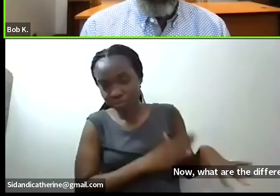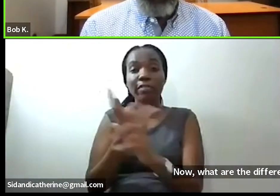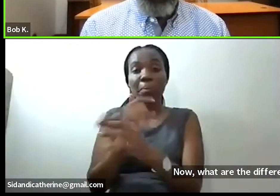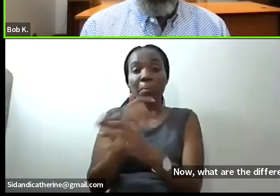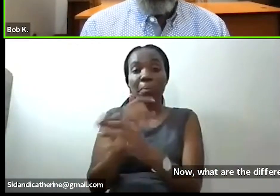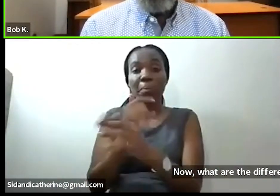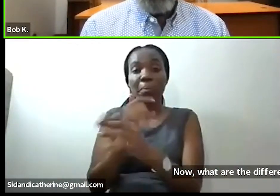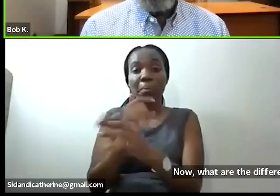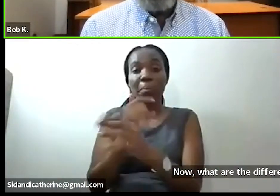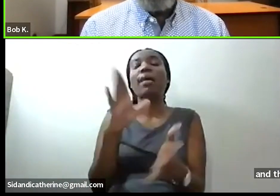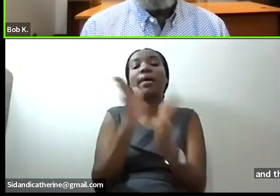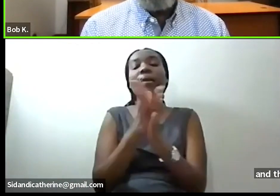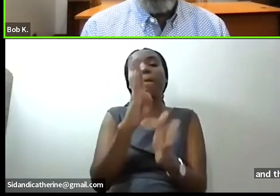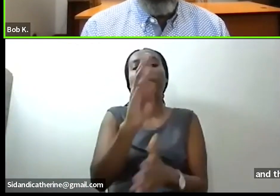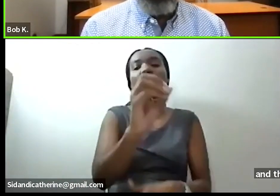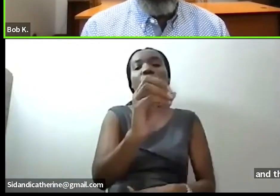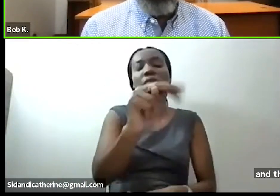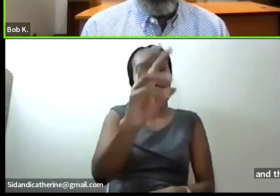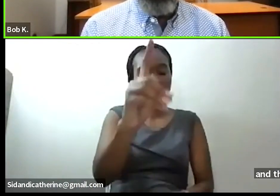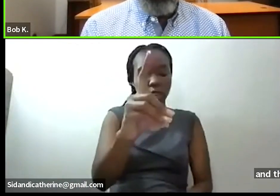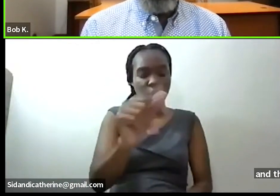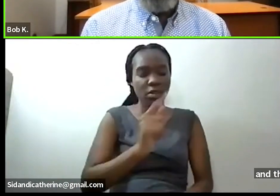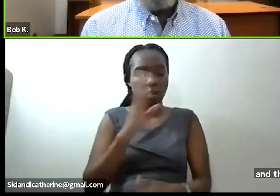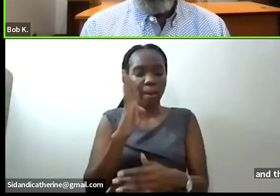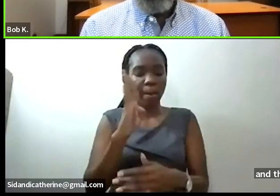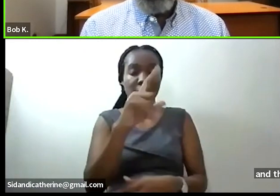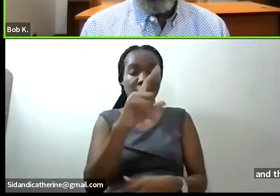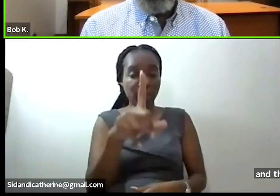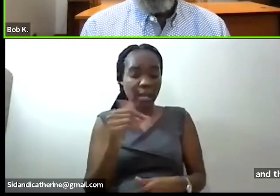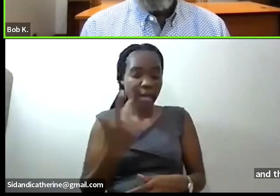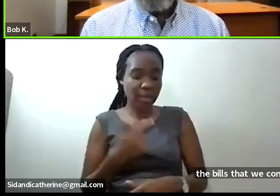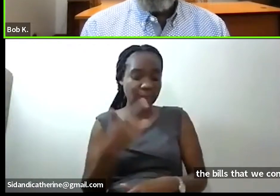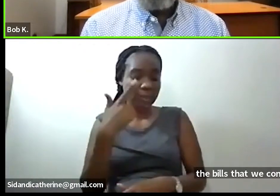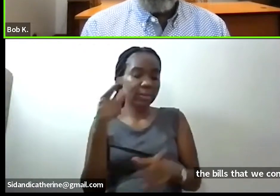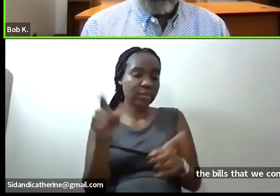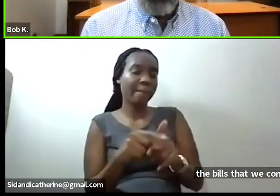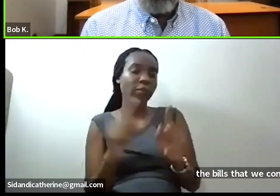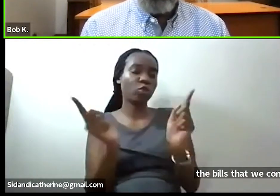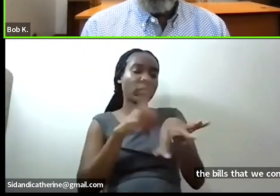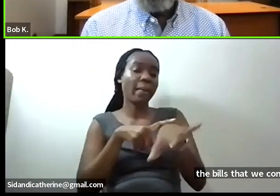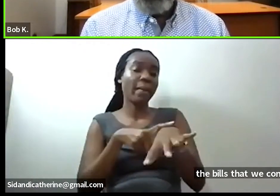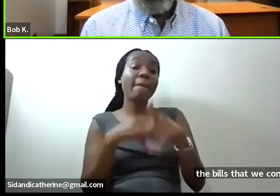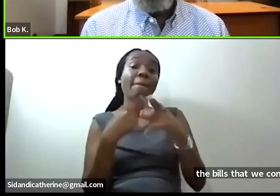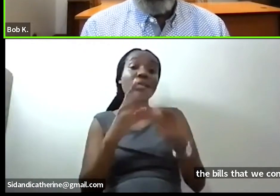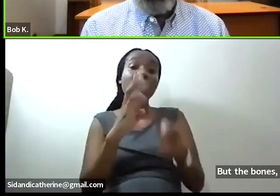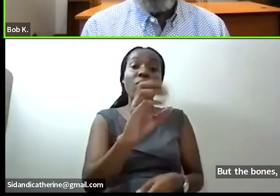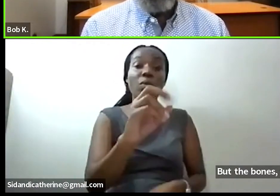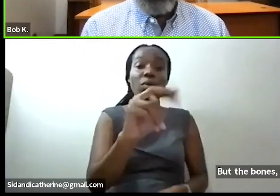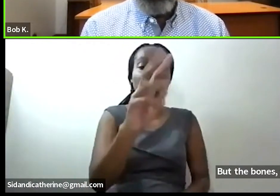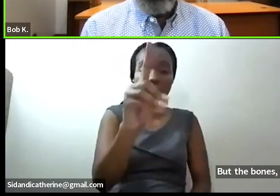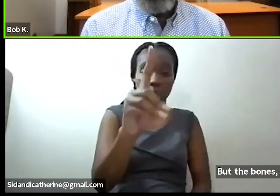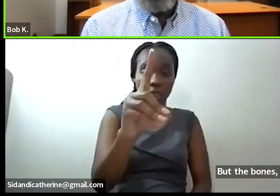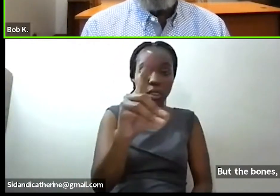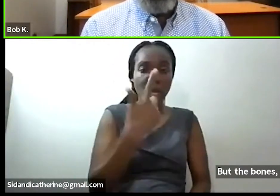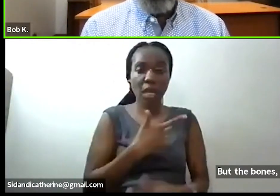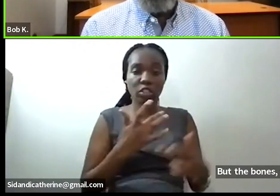bills, we consider them short-term, but the bonds, we consider them short-term, medium, and